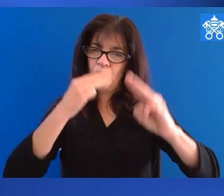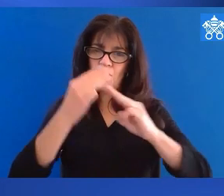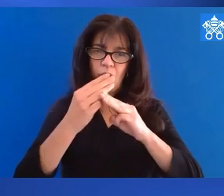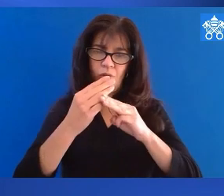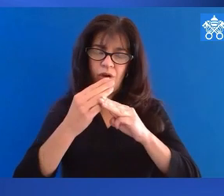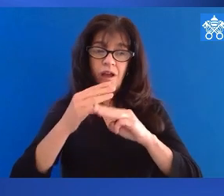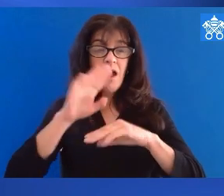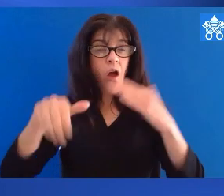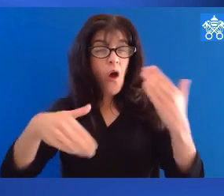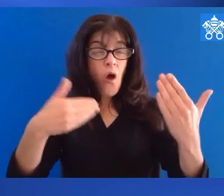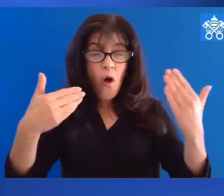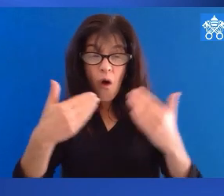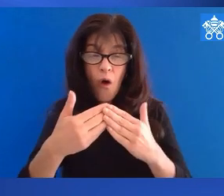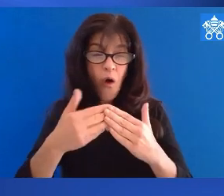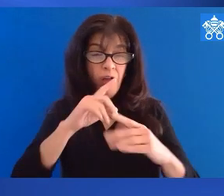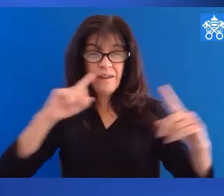world.